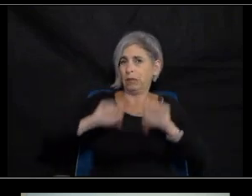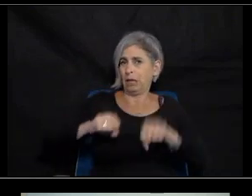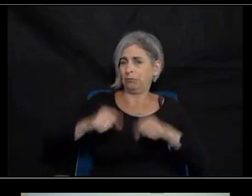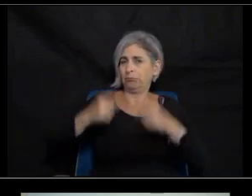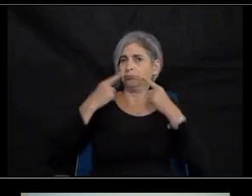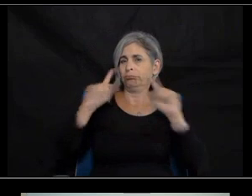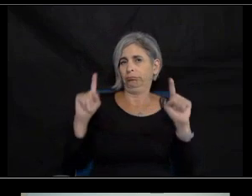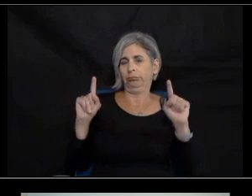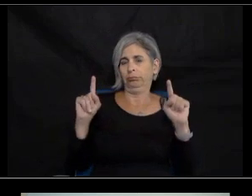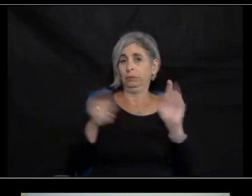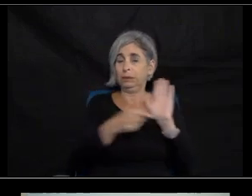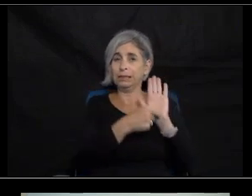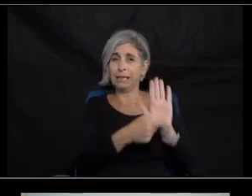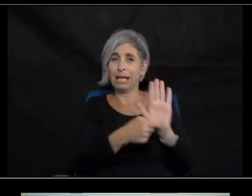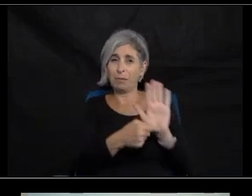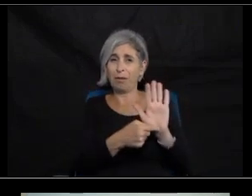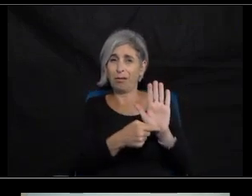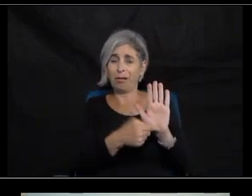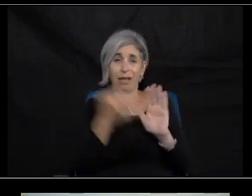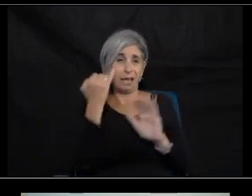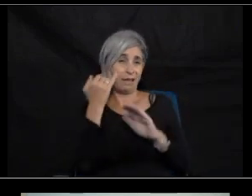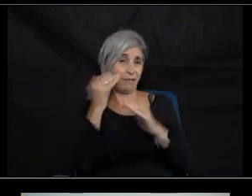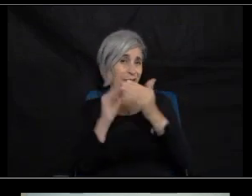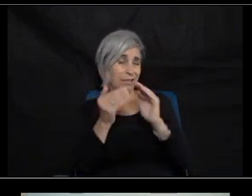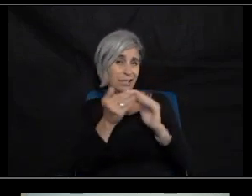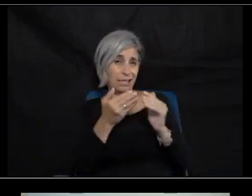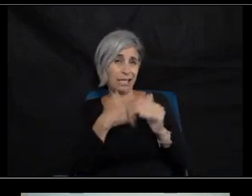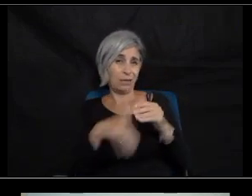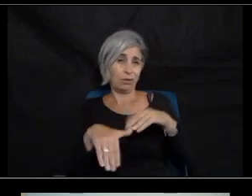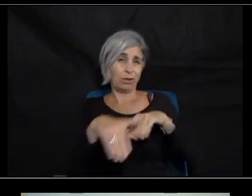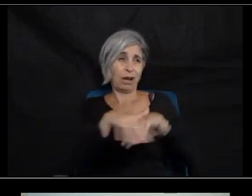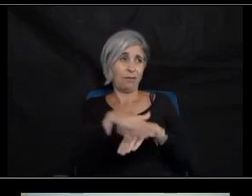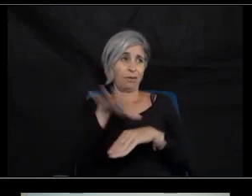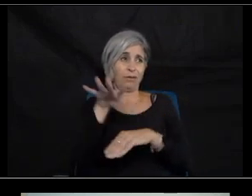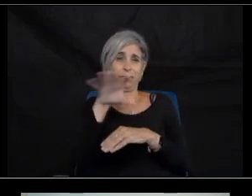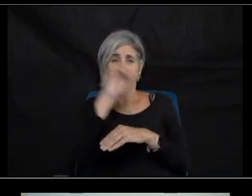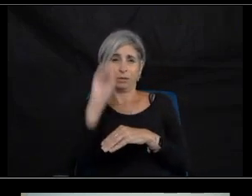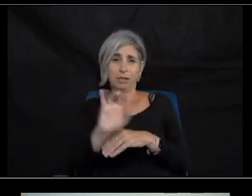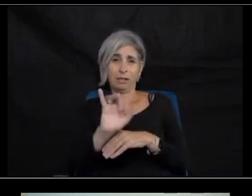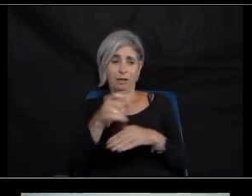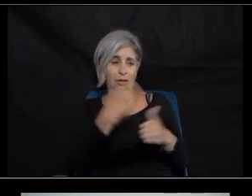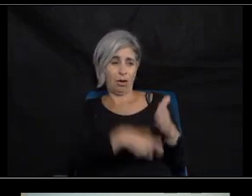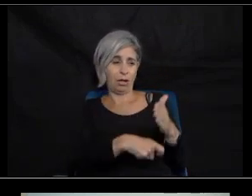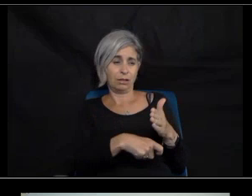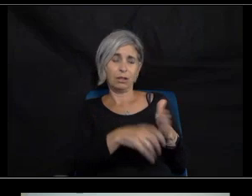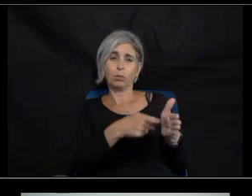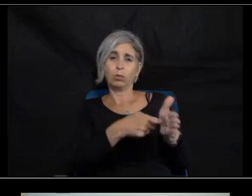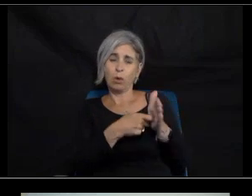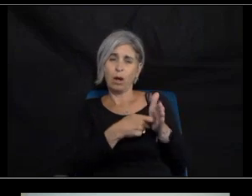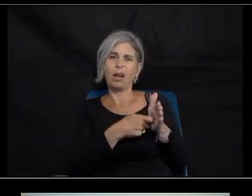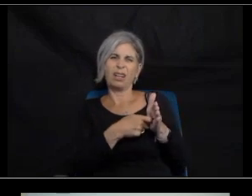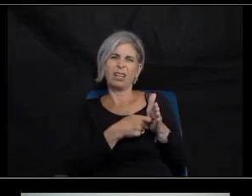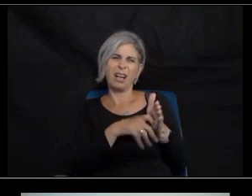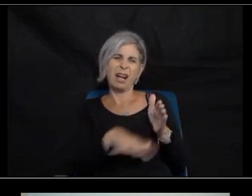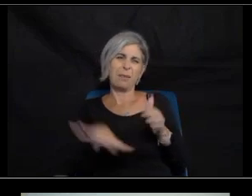And for example, if the city were to cover 50% of that cost, that would require a budget of